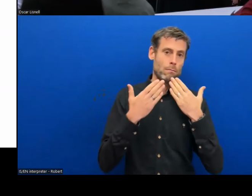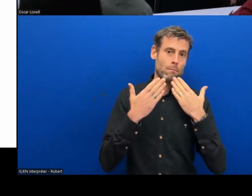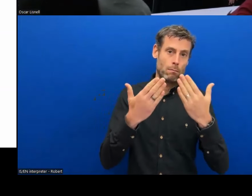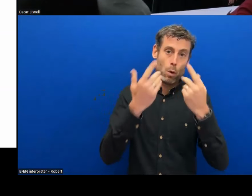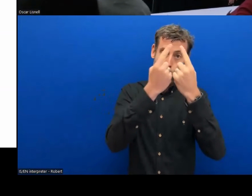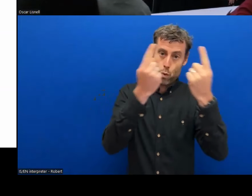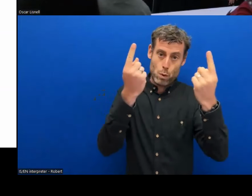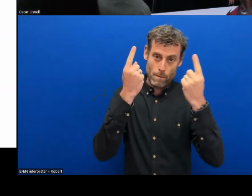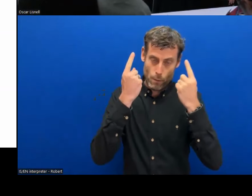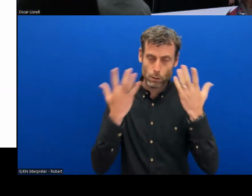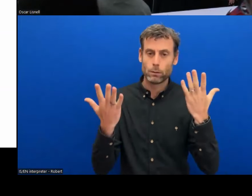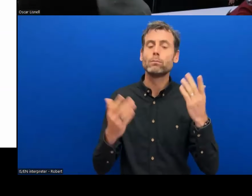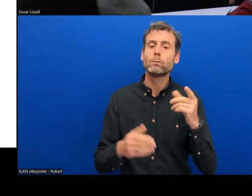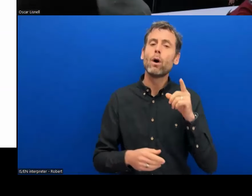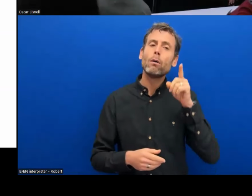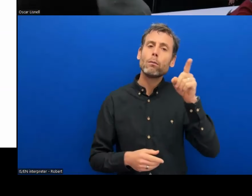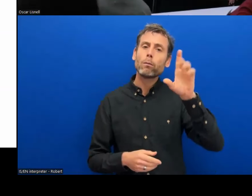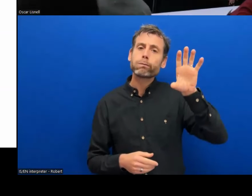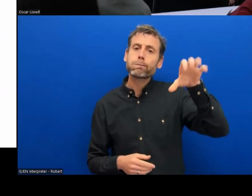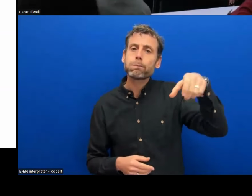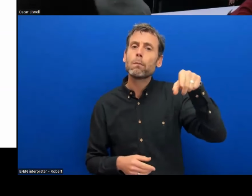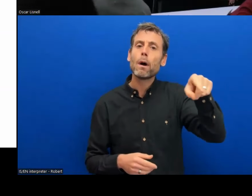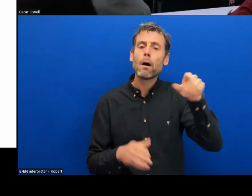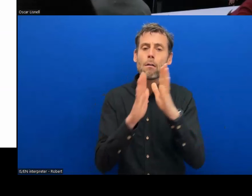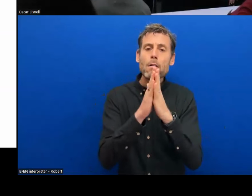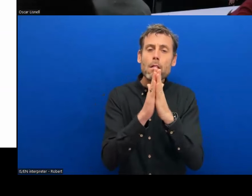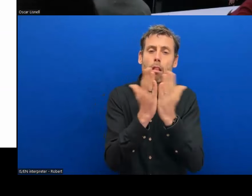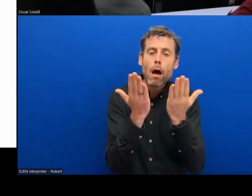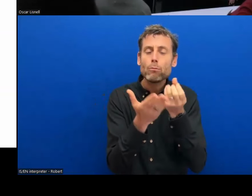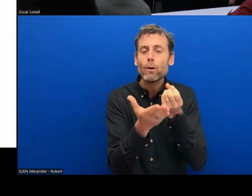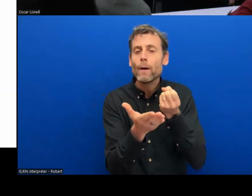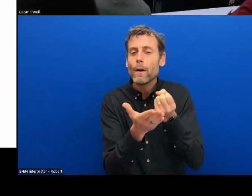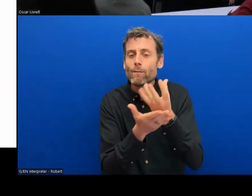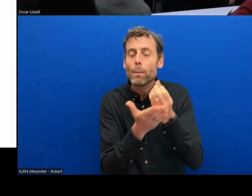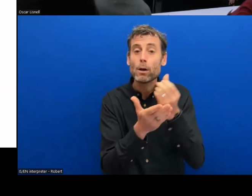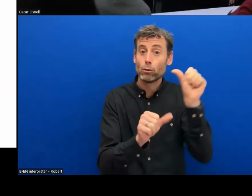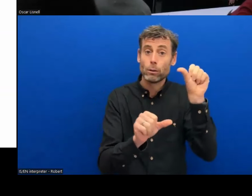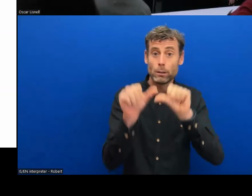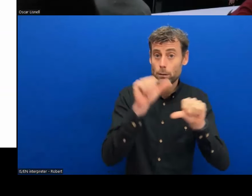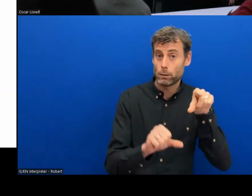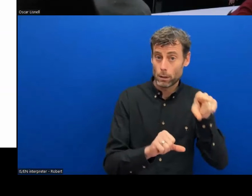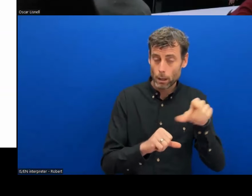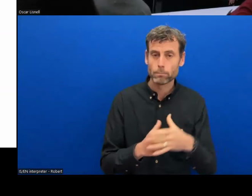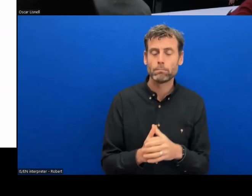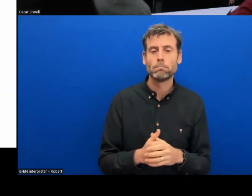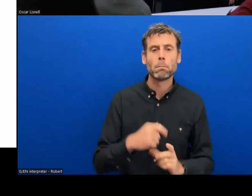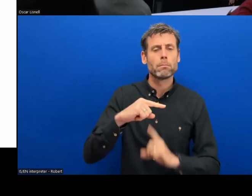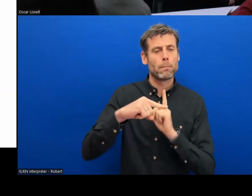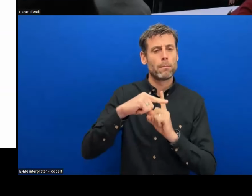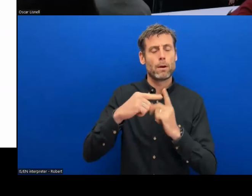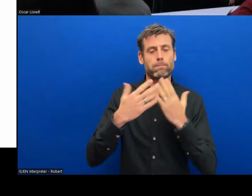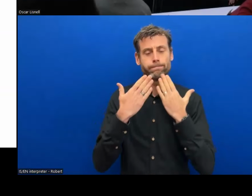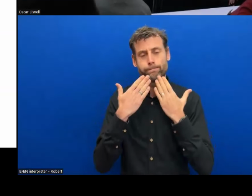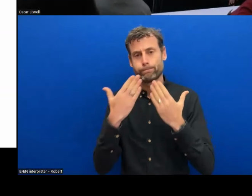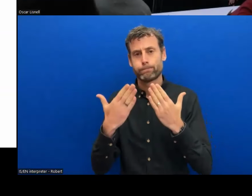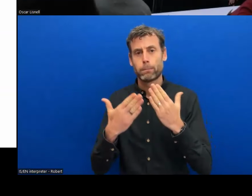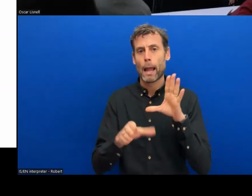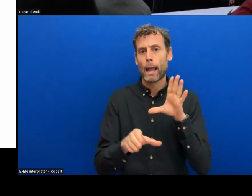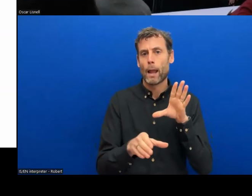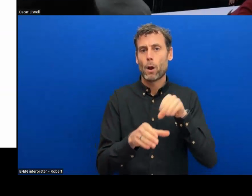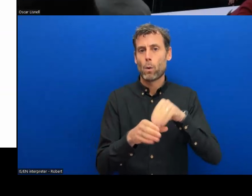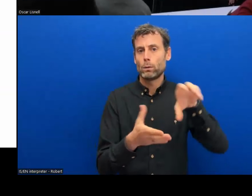Information Science, supports us providing resource to the Include Center. And then, of course, the Muse